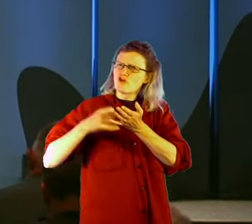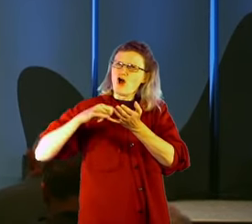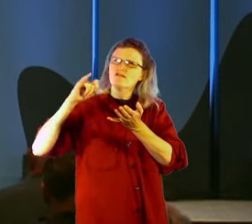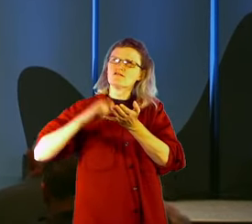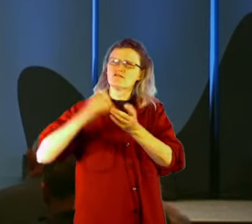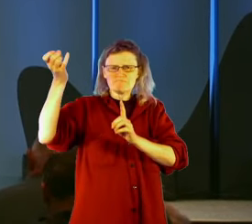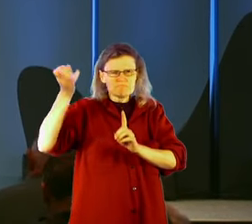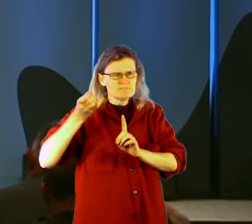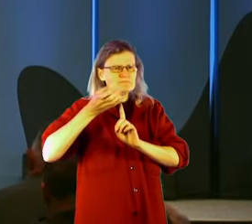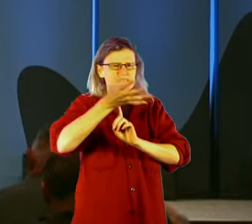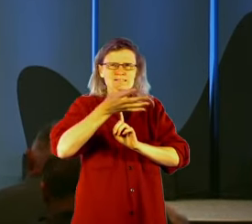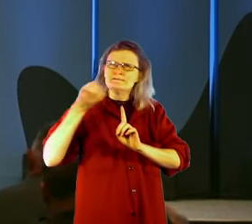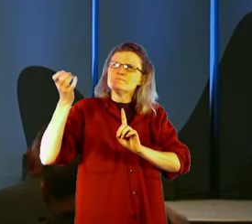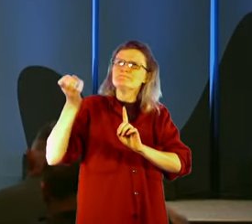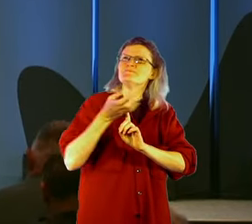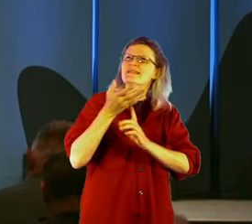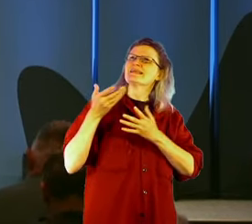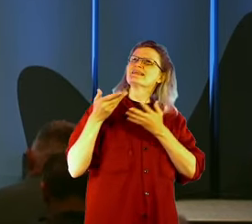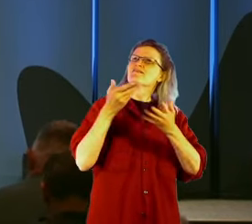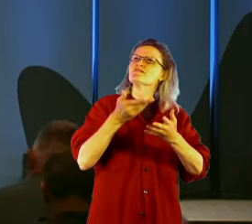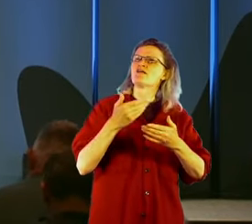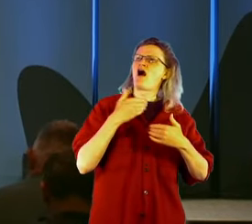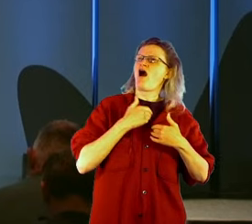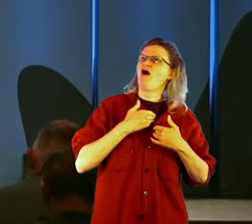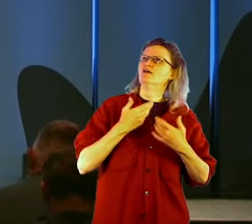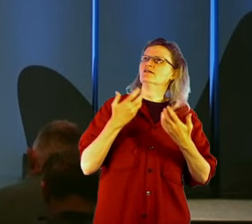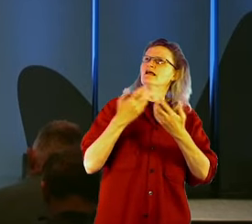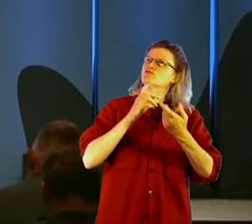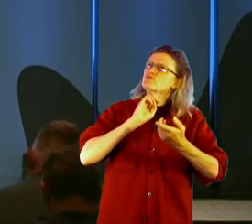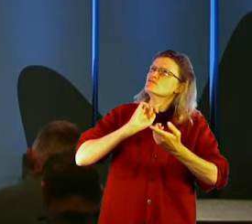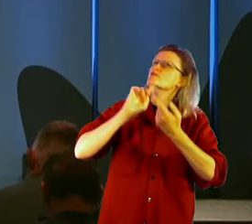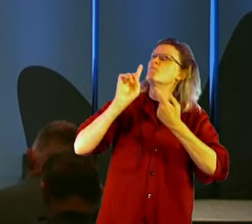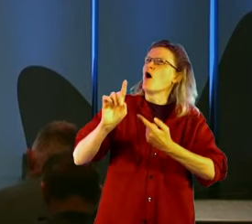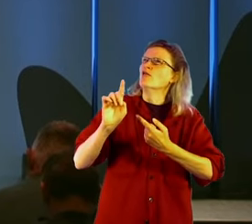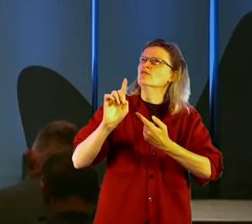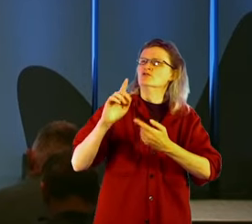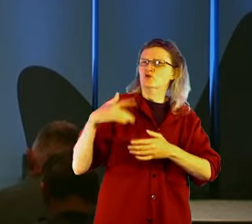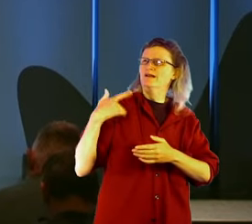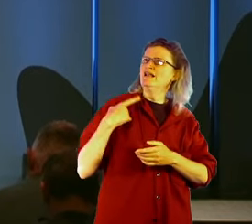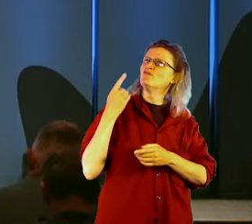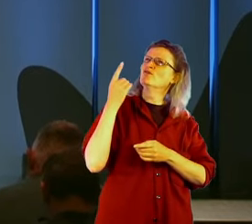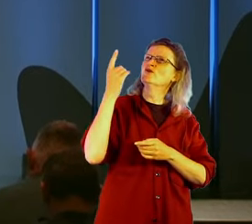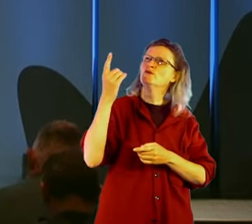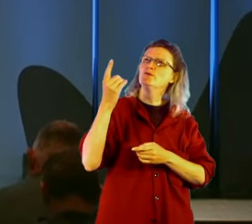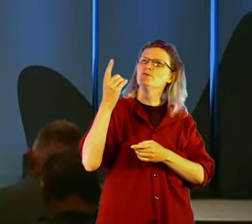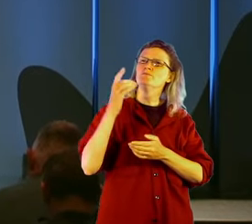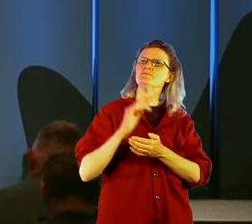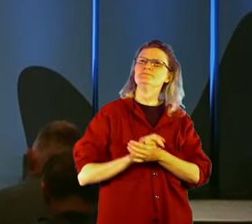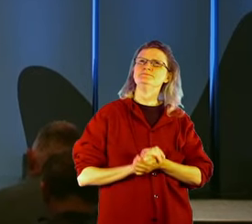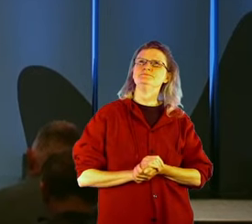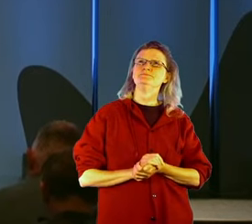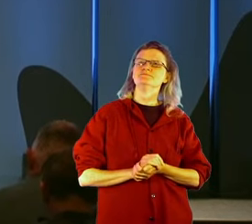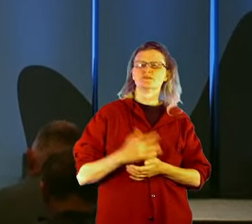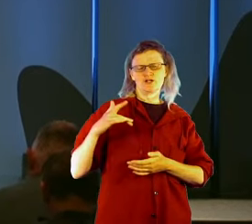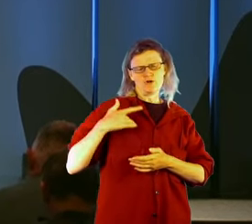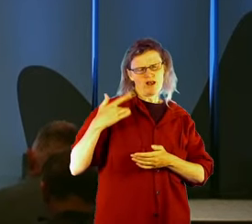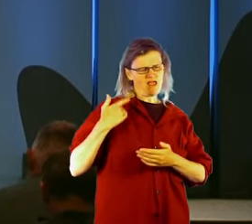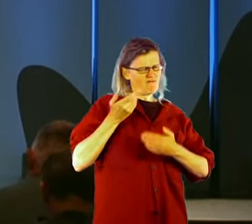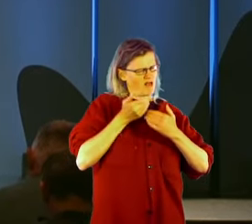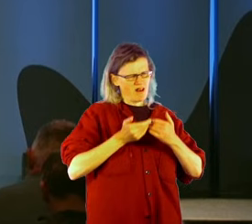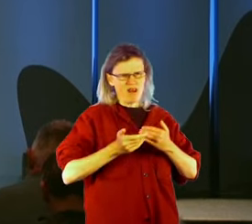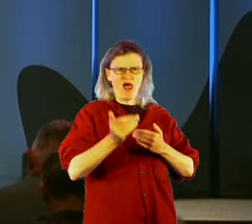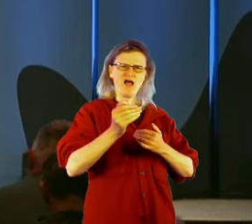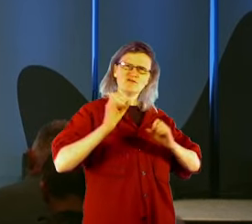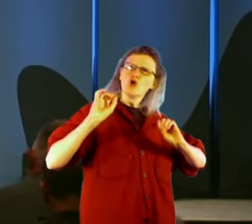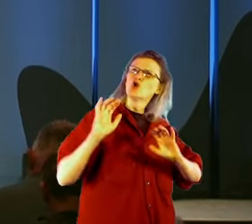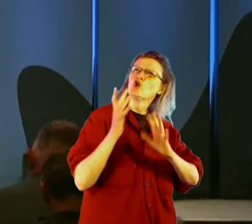respond. Will your Holy Spirit show us how to respond to you this morning and to live for you, to live lives that